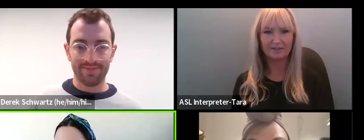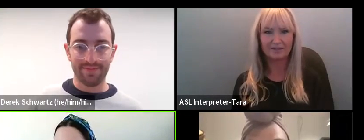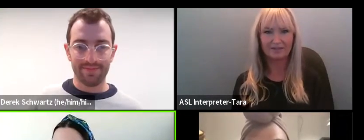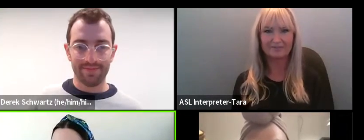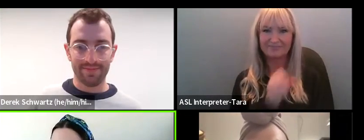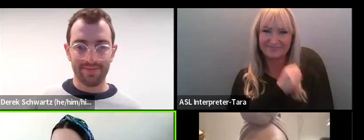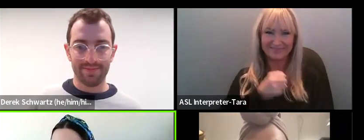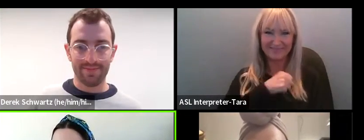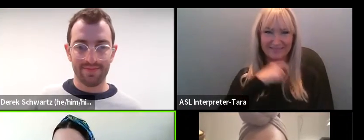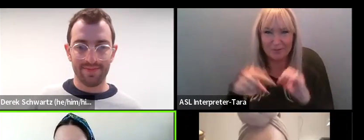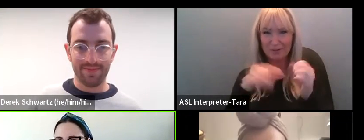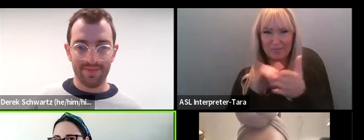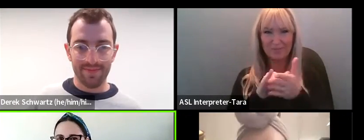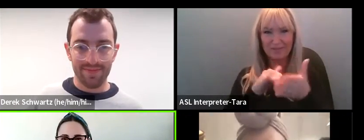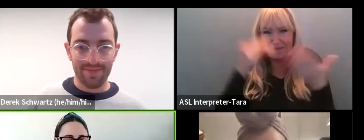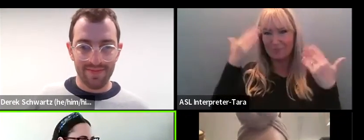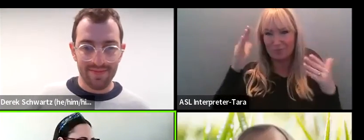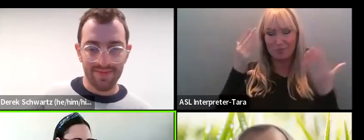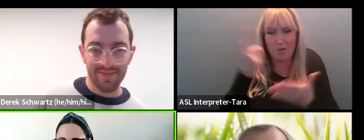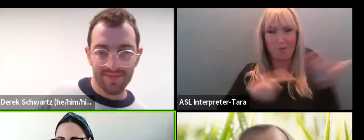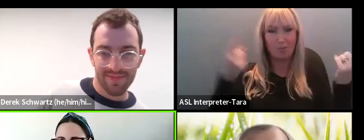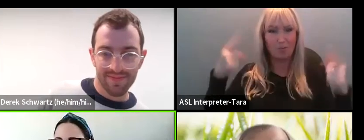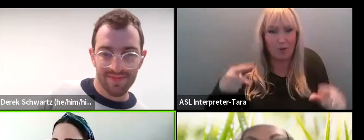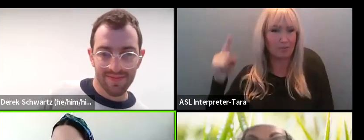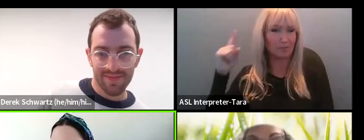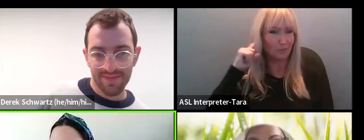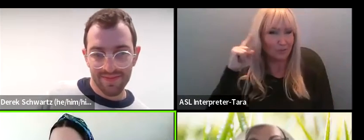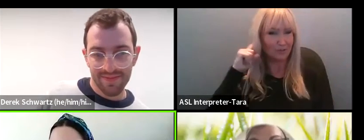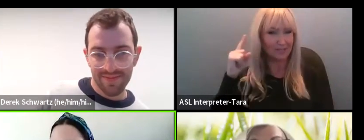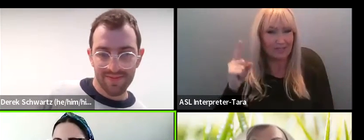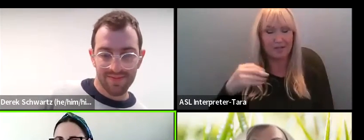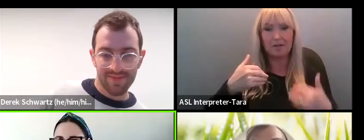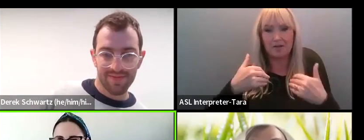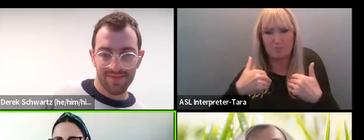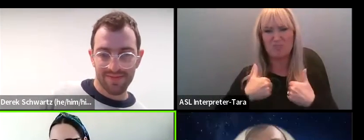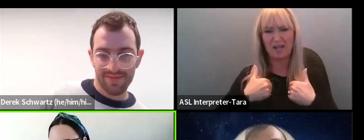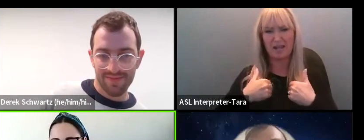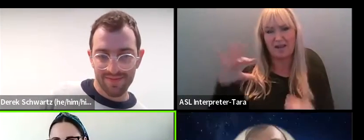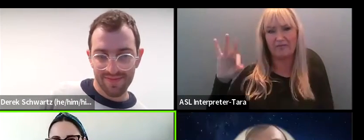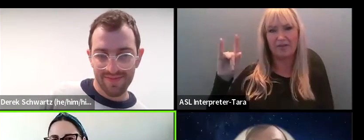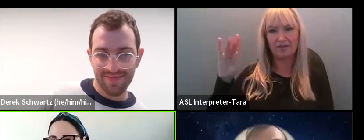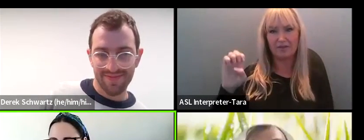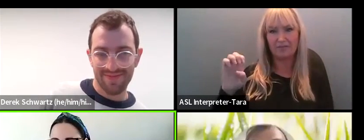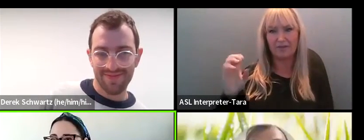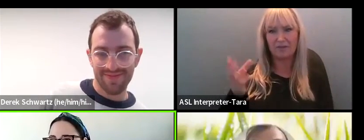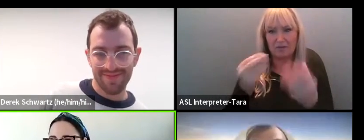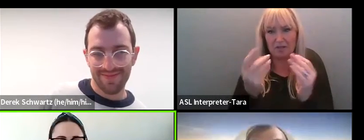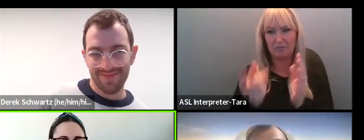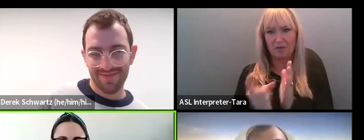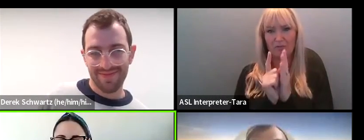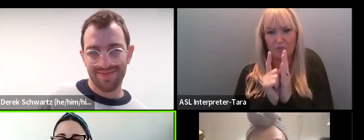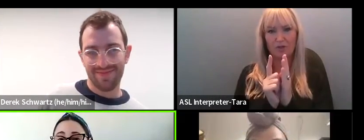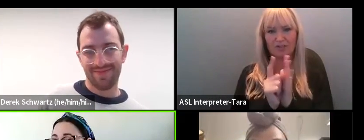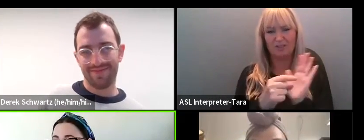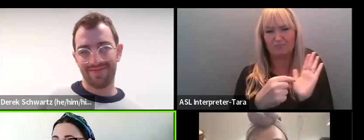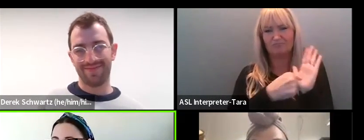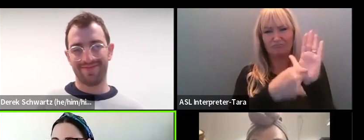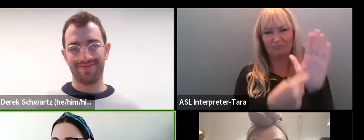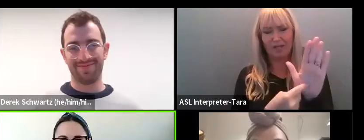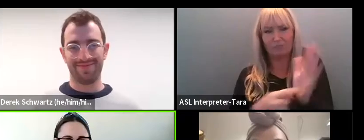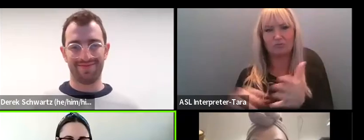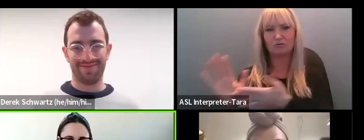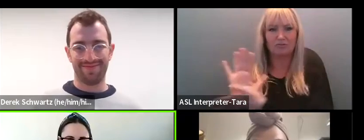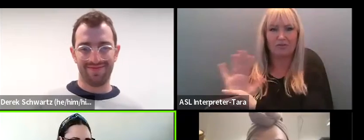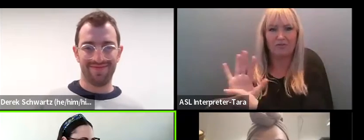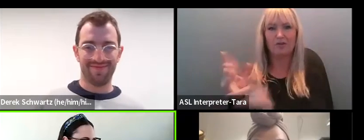Sorry about that. I don't know where the sound went, but I have the actual file. So if y'all will give me just 1 second, I will pull that up and play the actual file from my